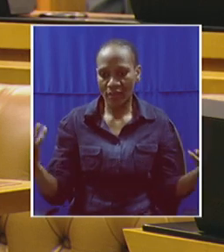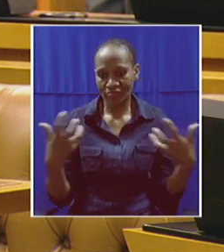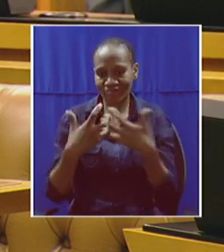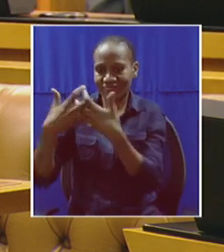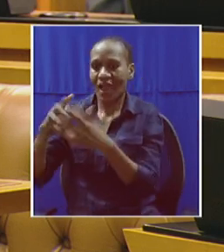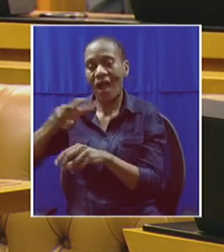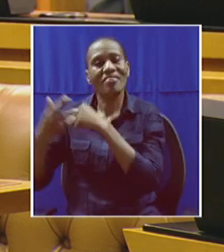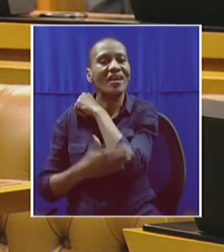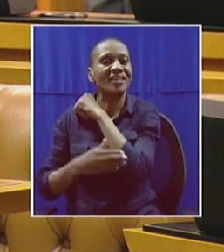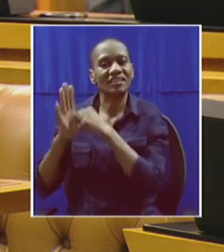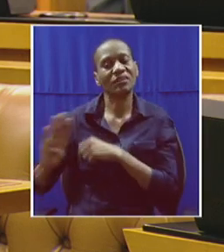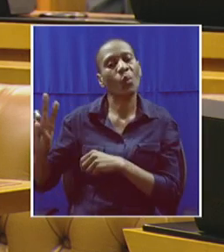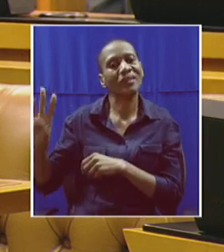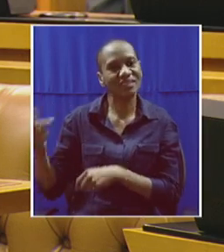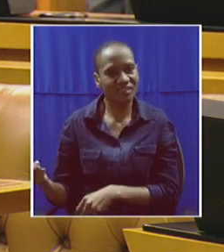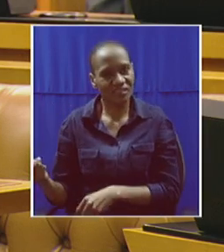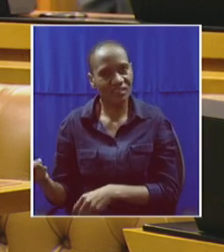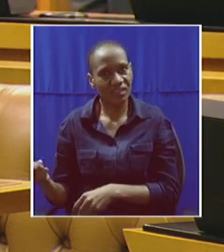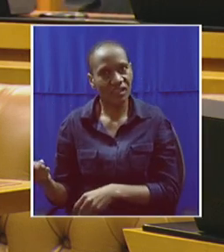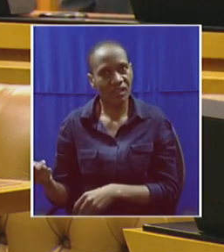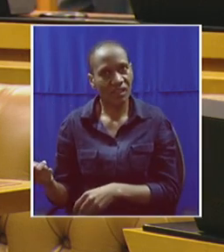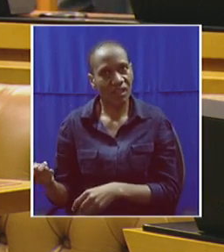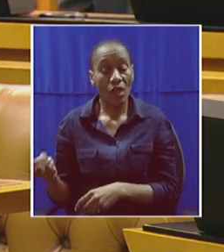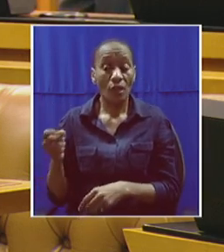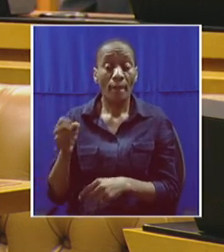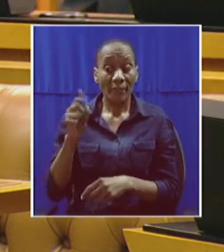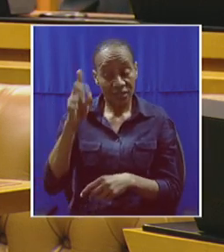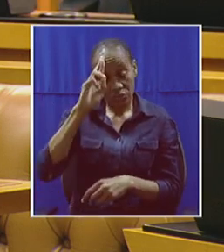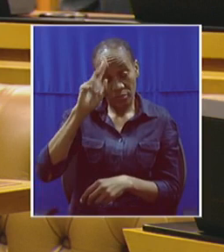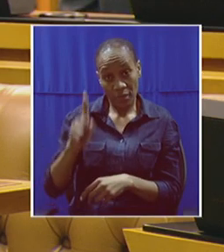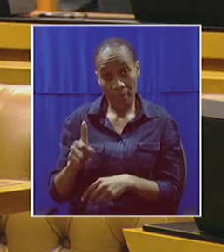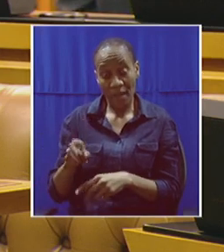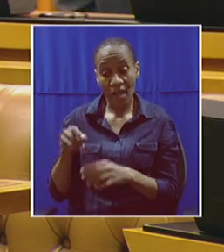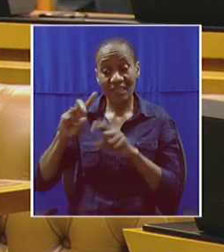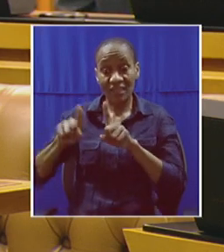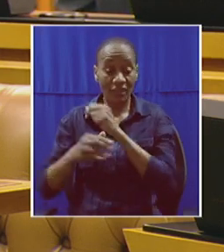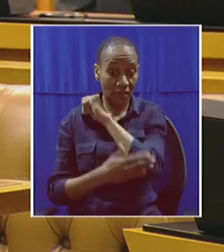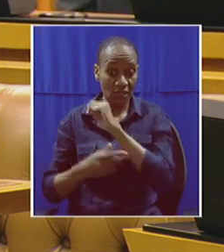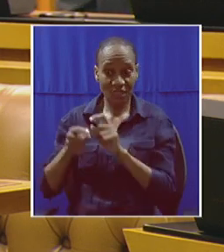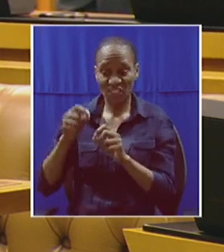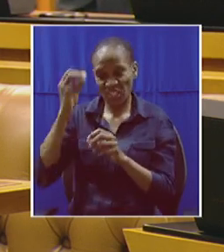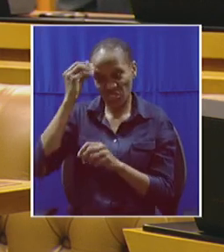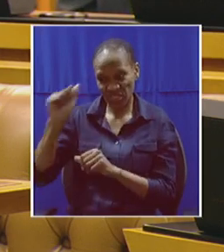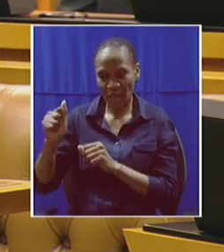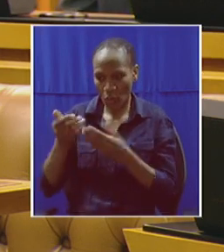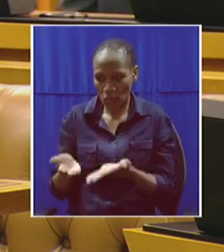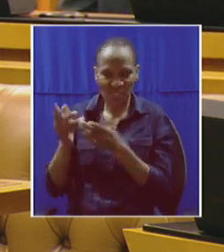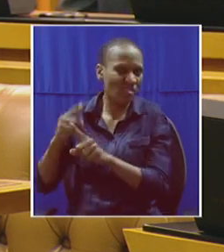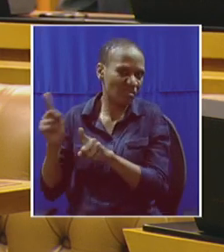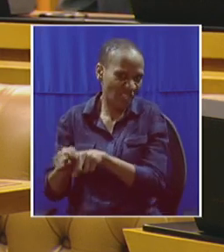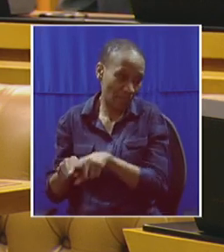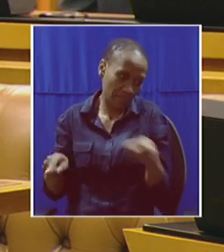therefore just repeat their message over and over without looking at its own interests and